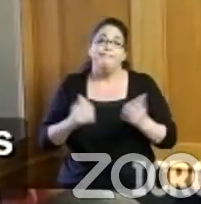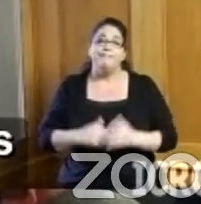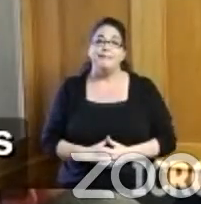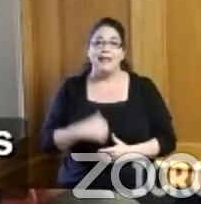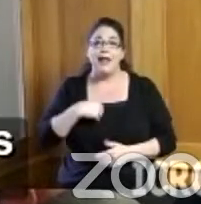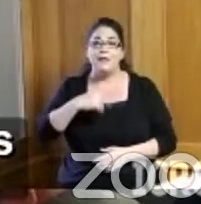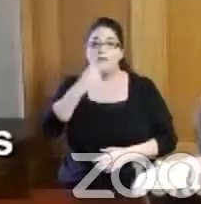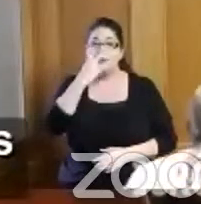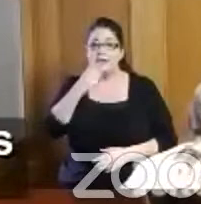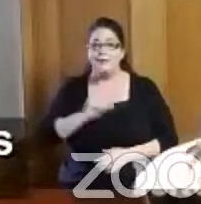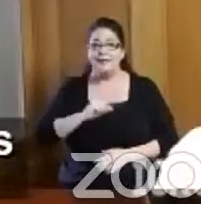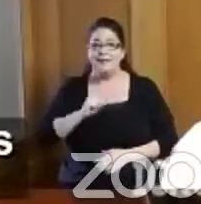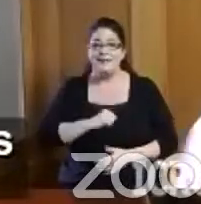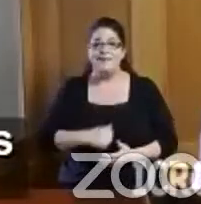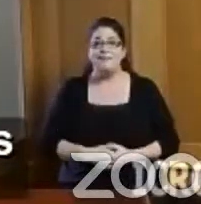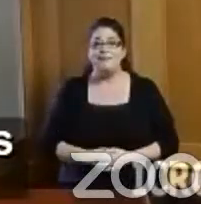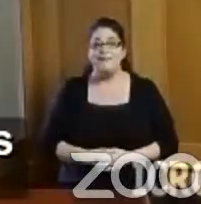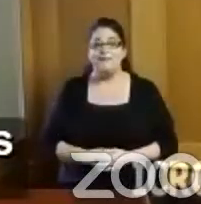myself.